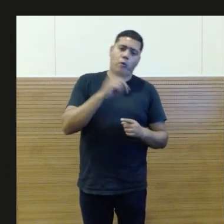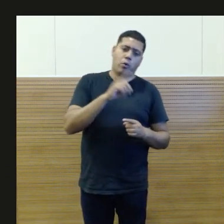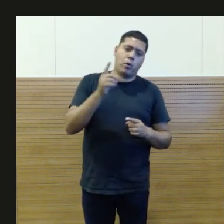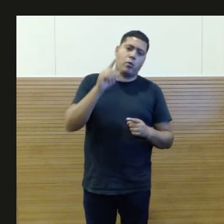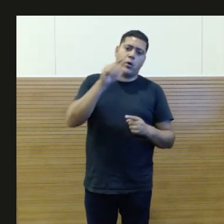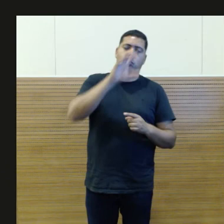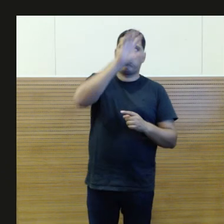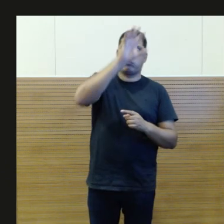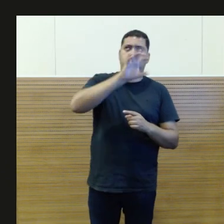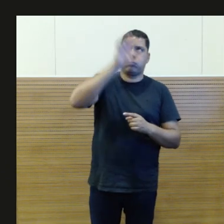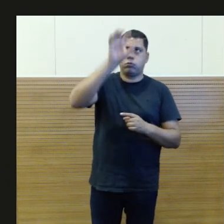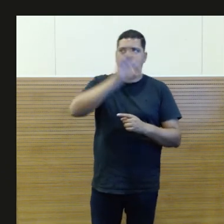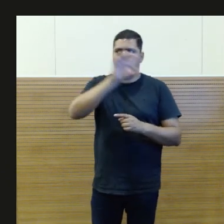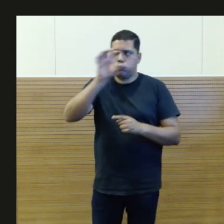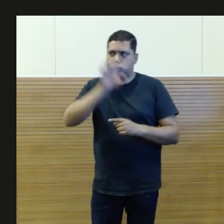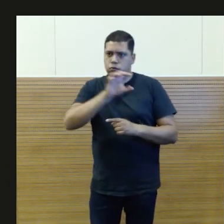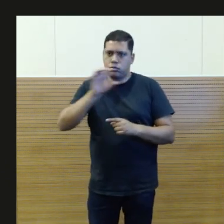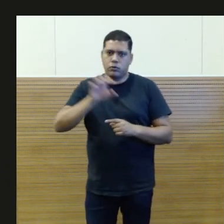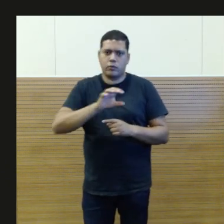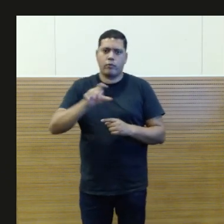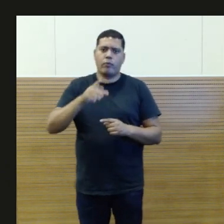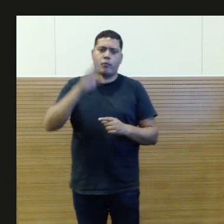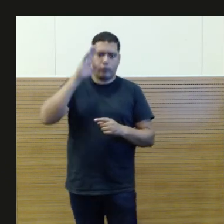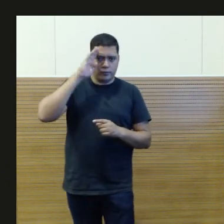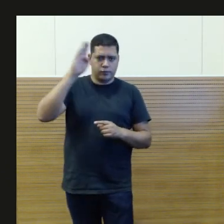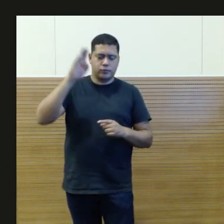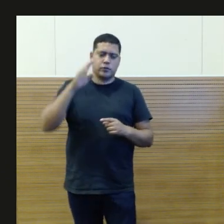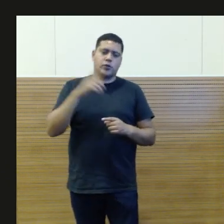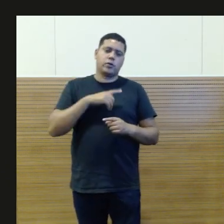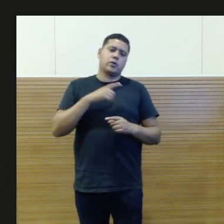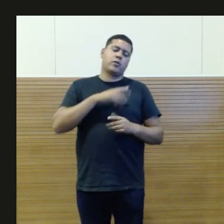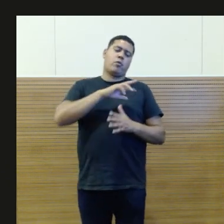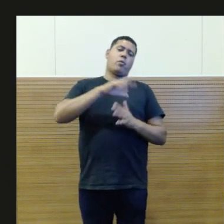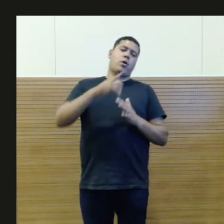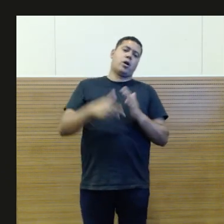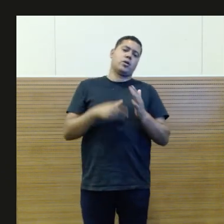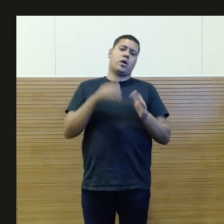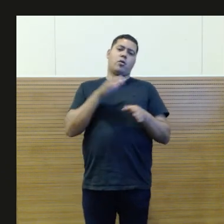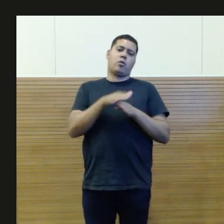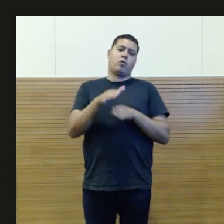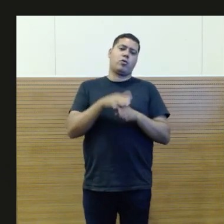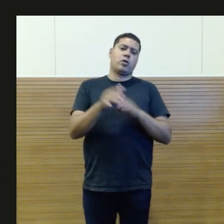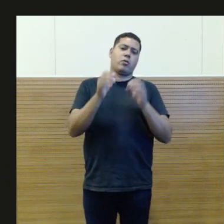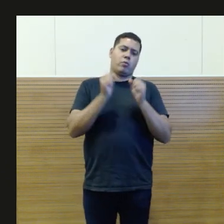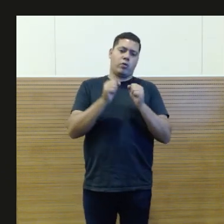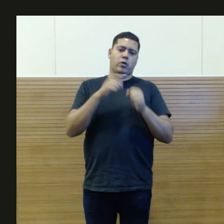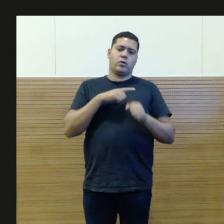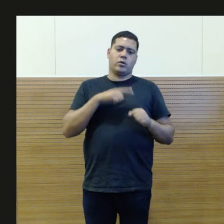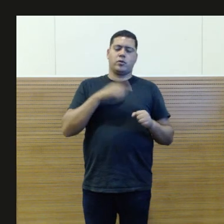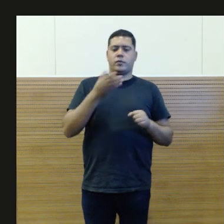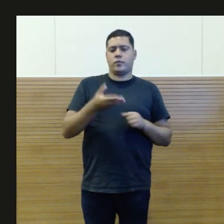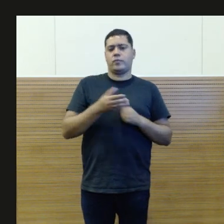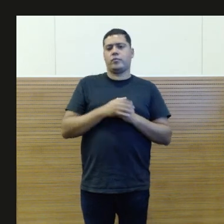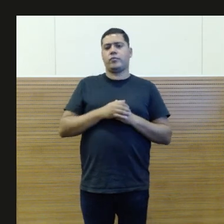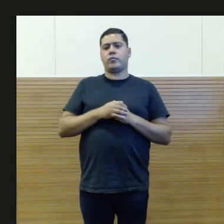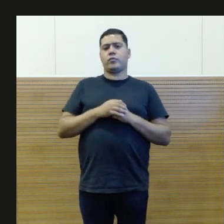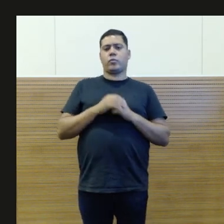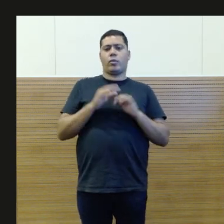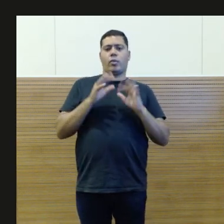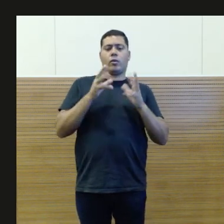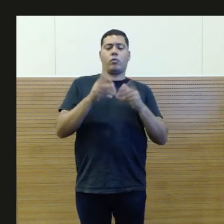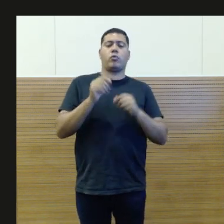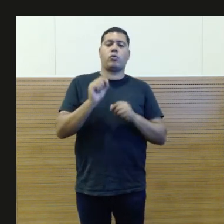impact on the health of the population. And I think the great challenge, which I pointed out, is that the guides be used by